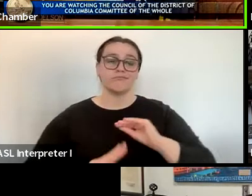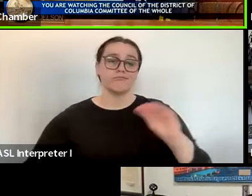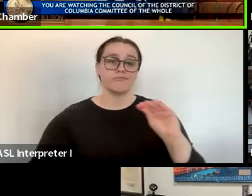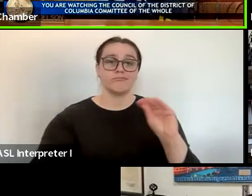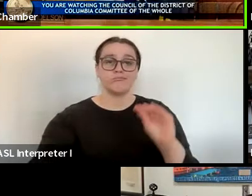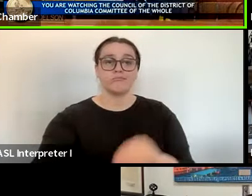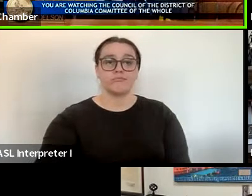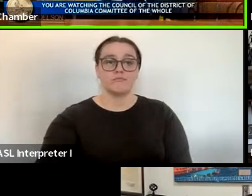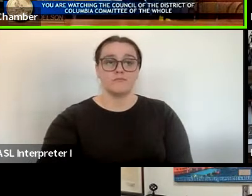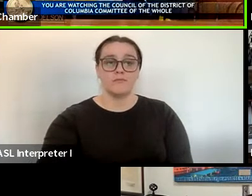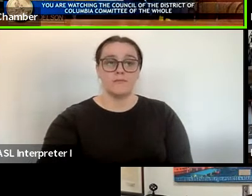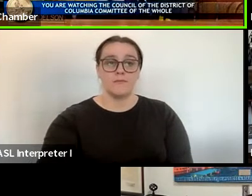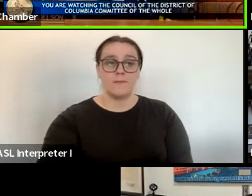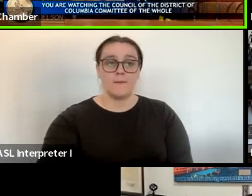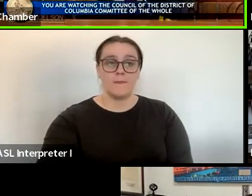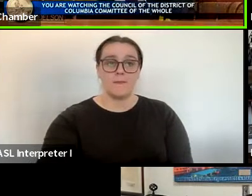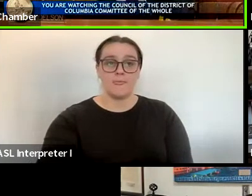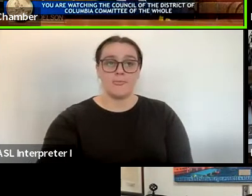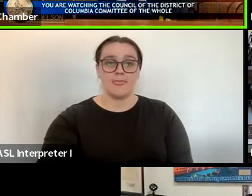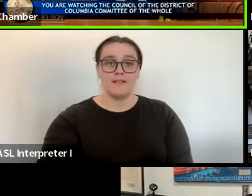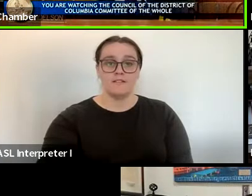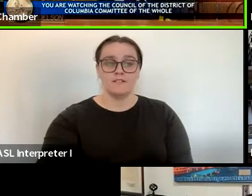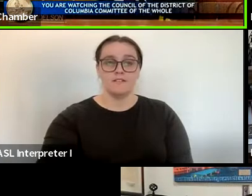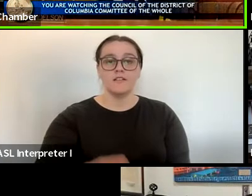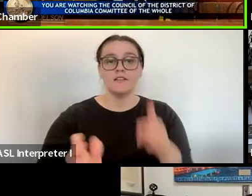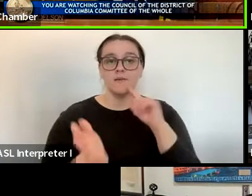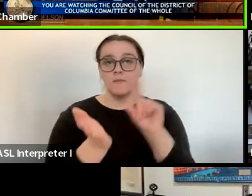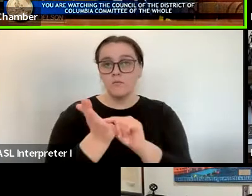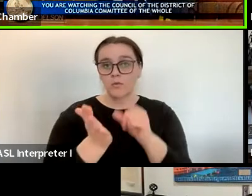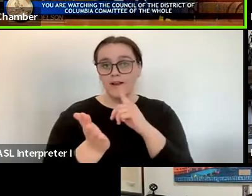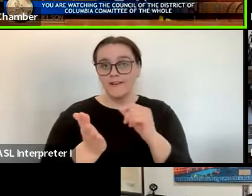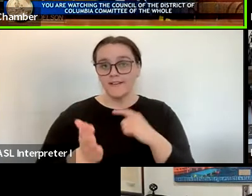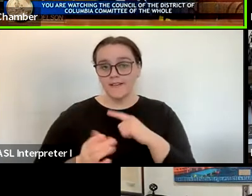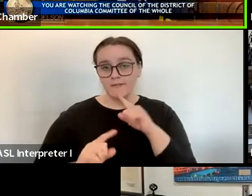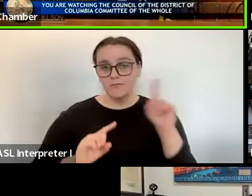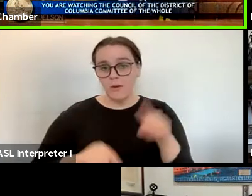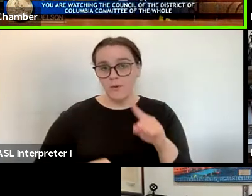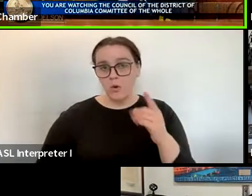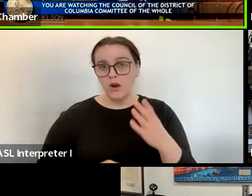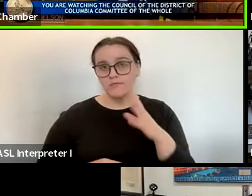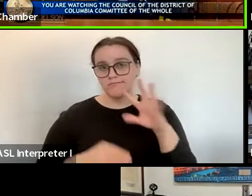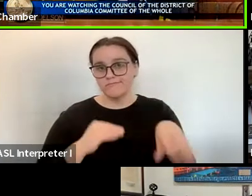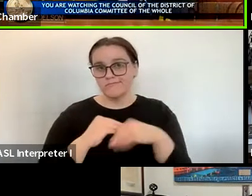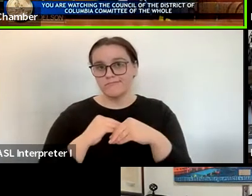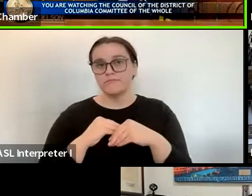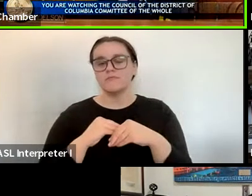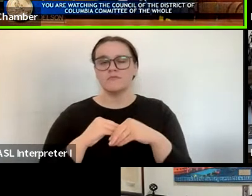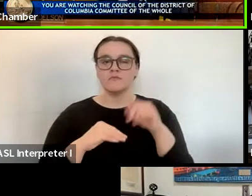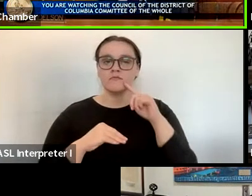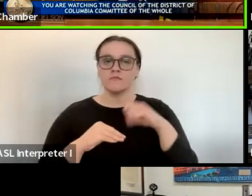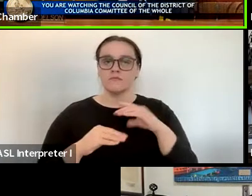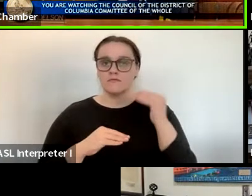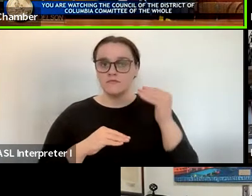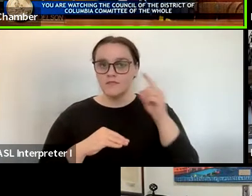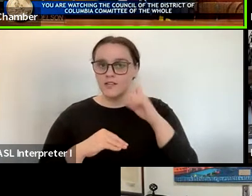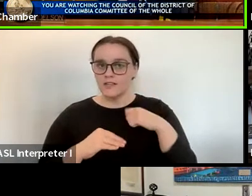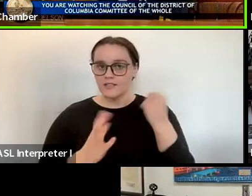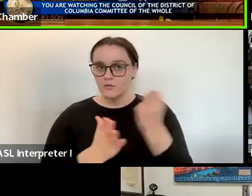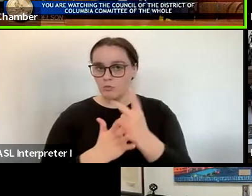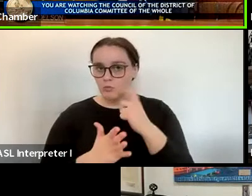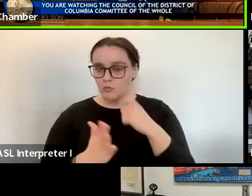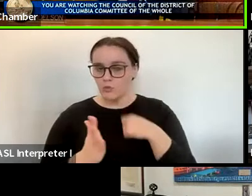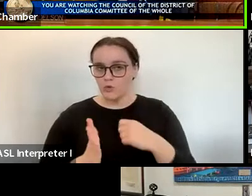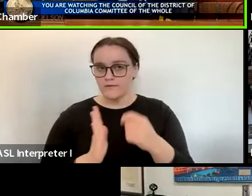legislation. If there's no objection, I move both the print and report with leave for staff to make technical, conforming, and editorial changes. Is